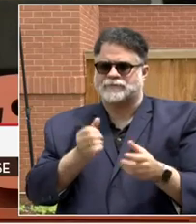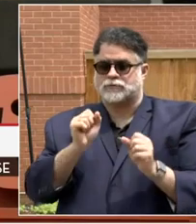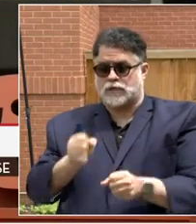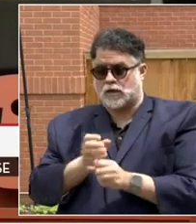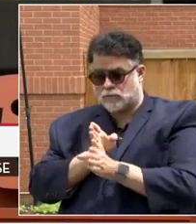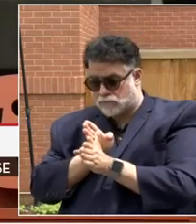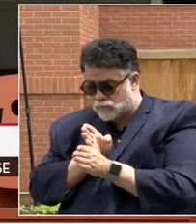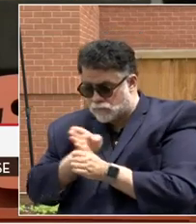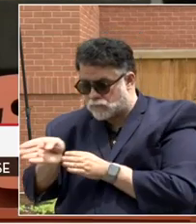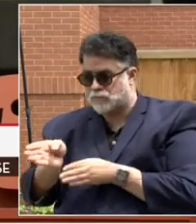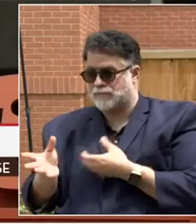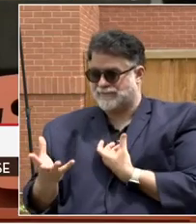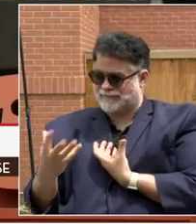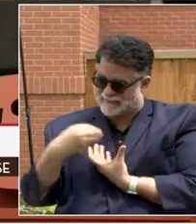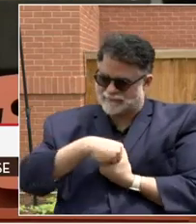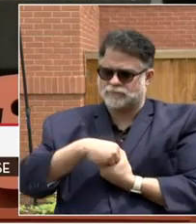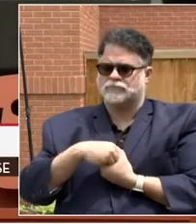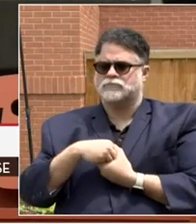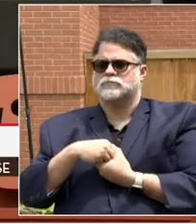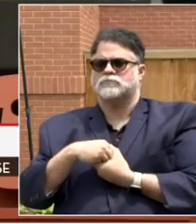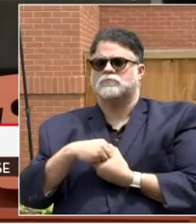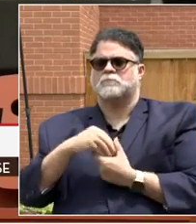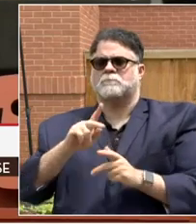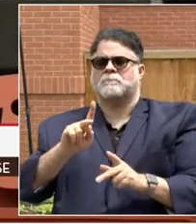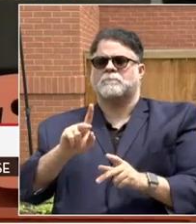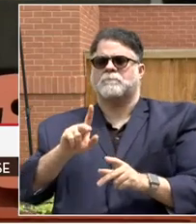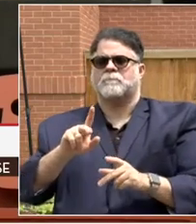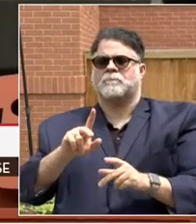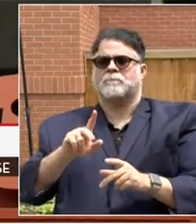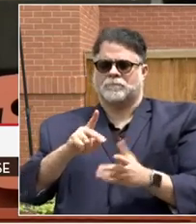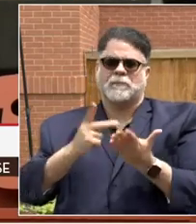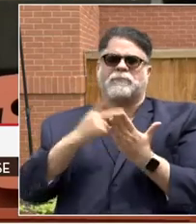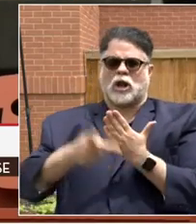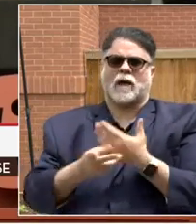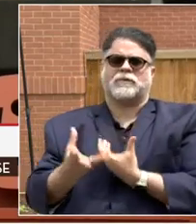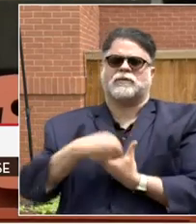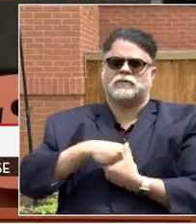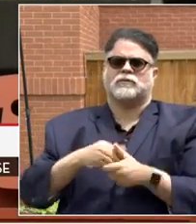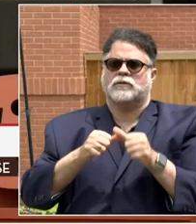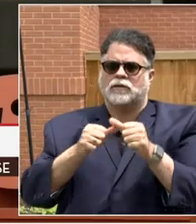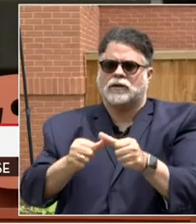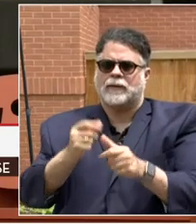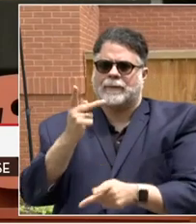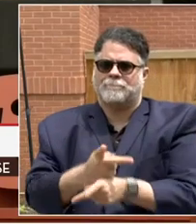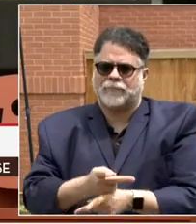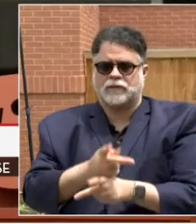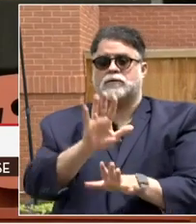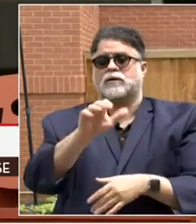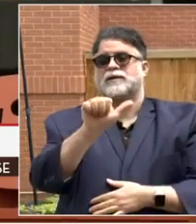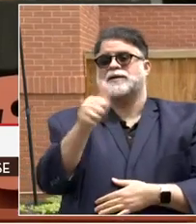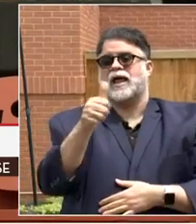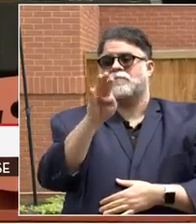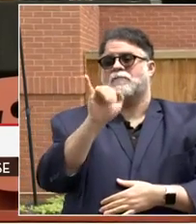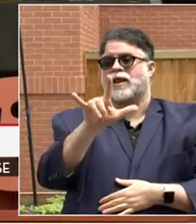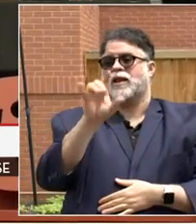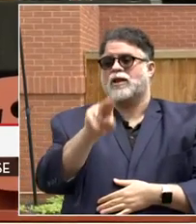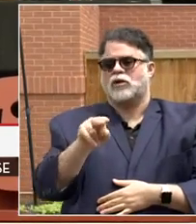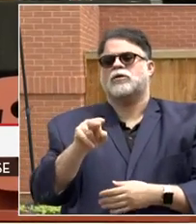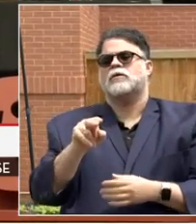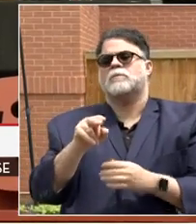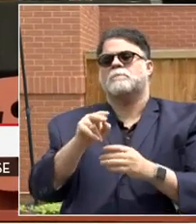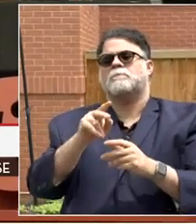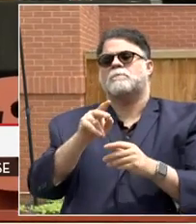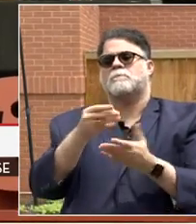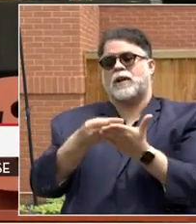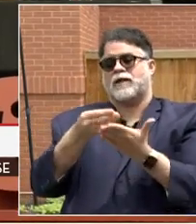we think that is going to make a big difference. We're adding $10 million to hire more people who are doing